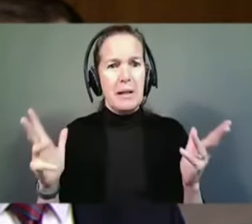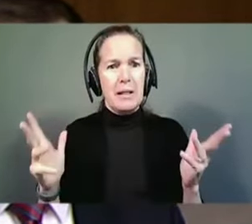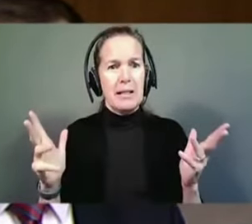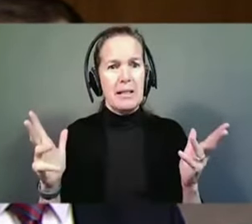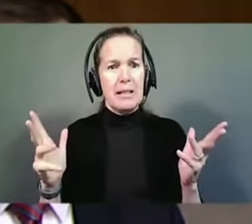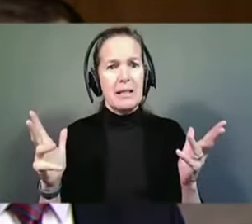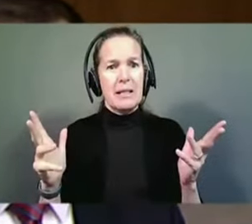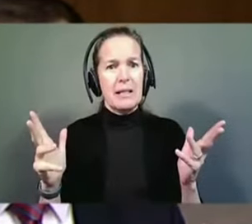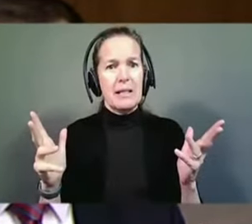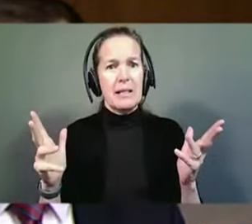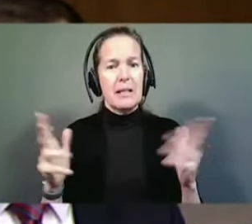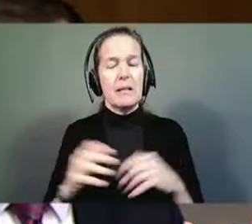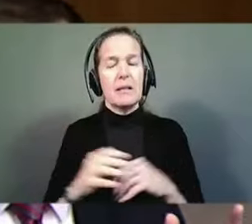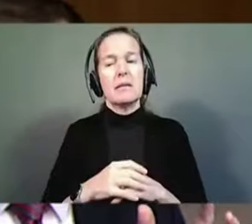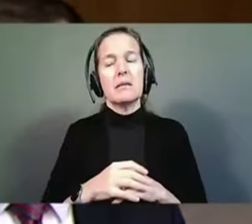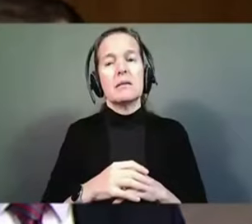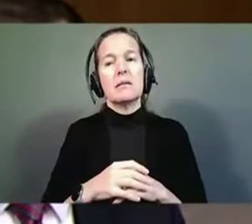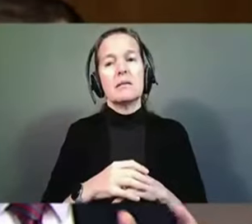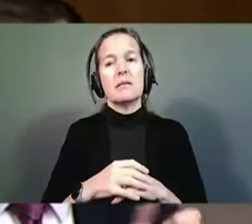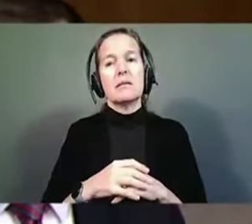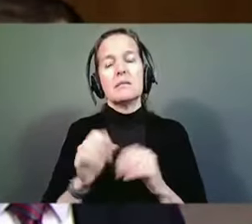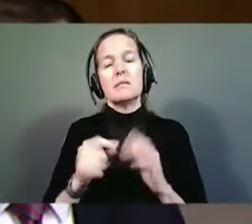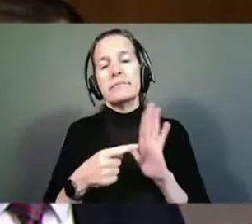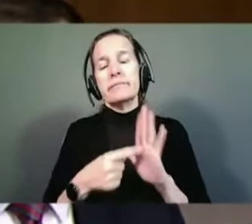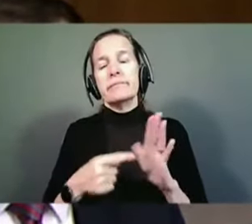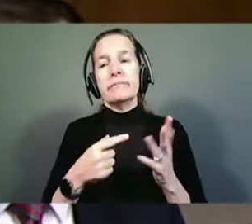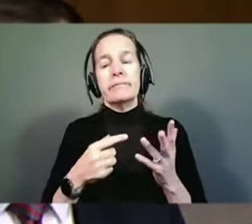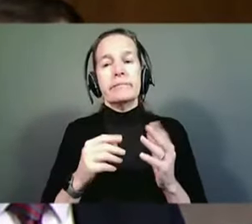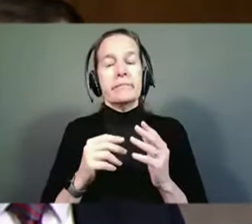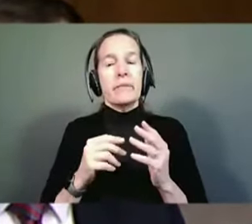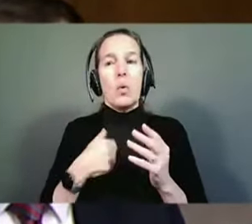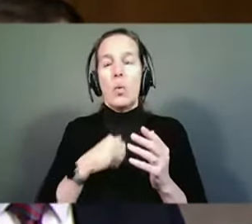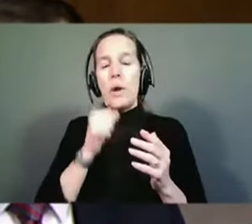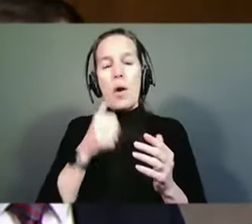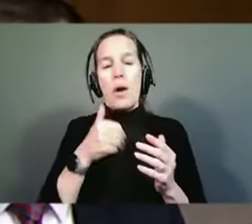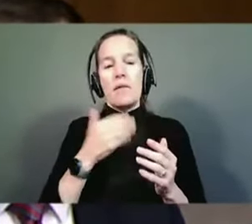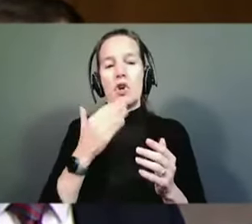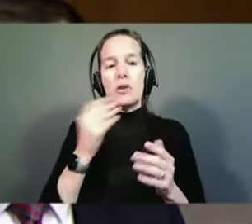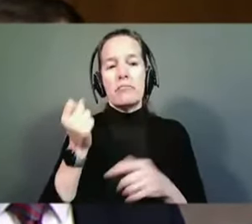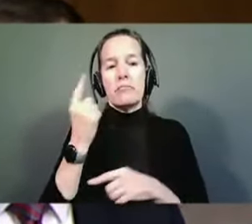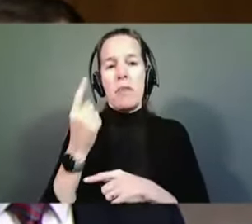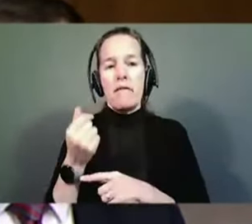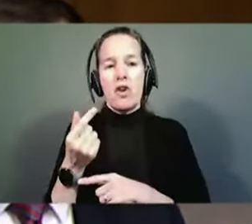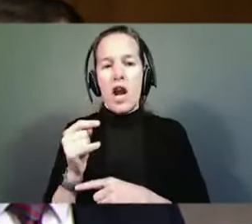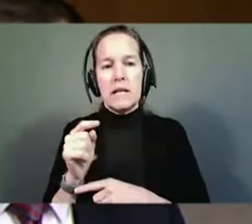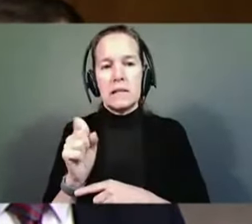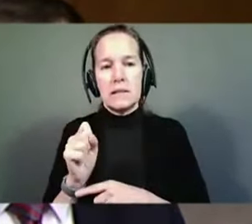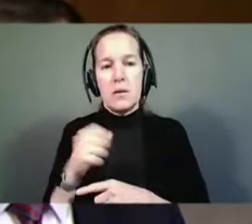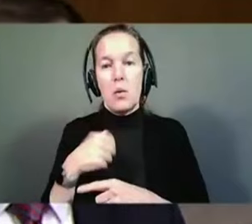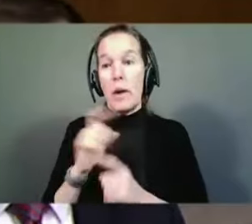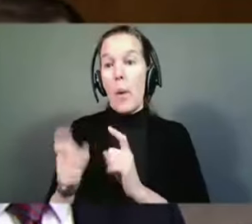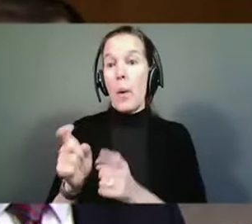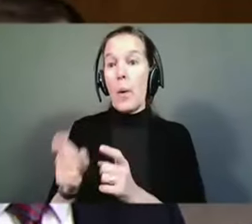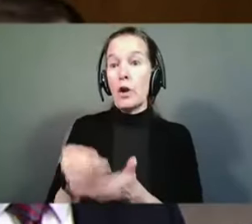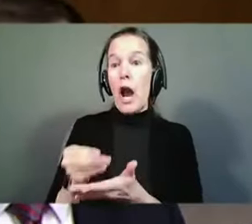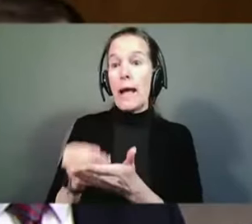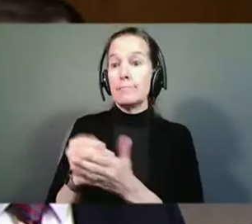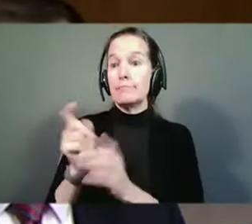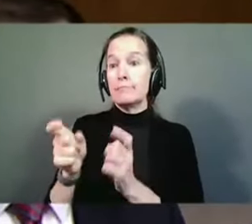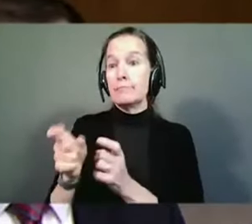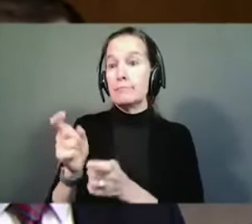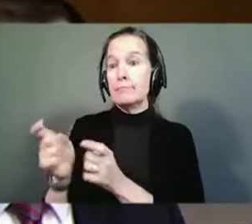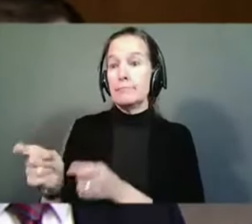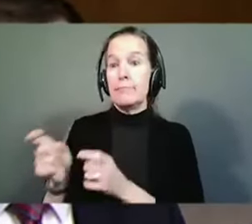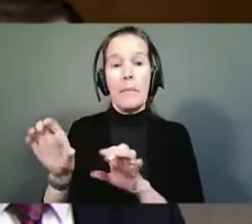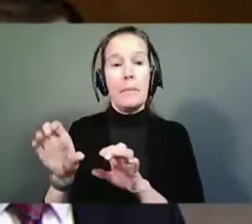It points out that we don't have a good grasp of our grants. So we award these grants, people are doing research, and we don't